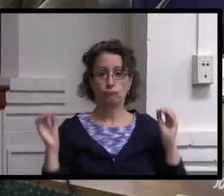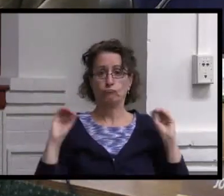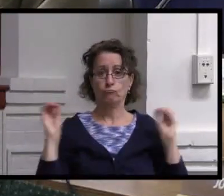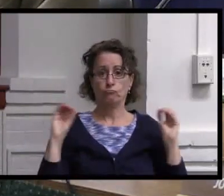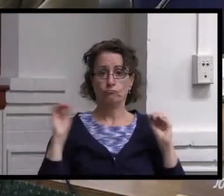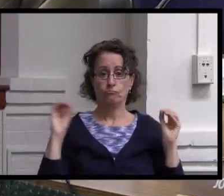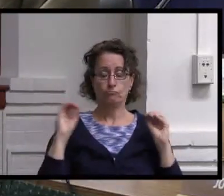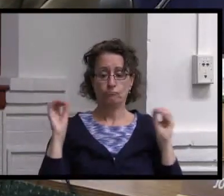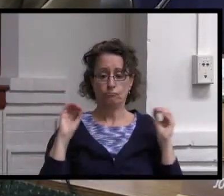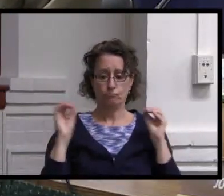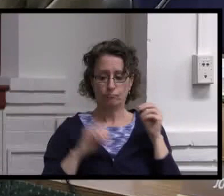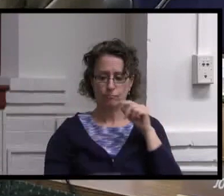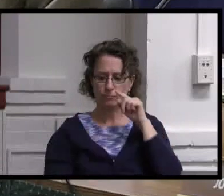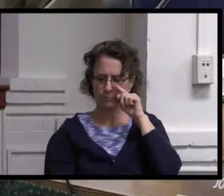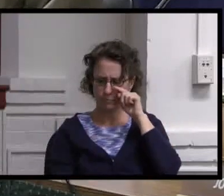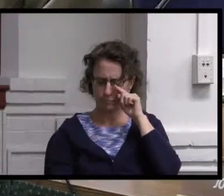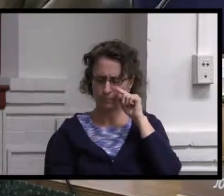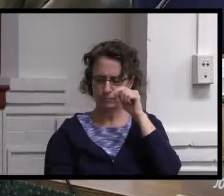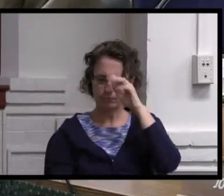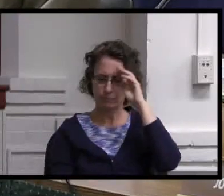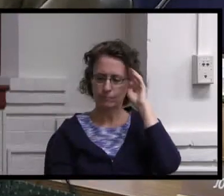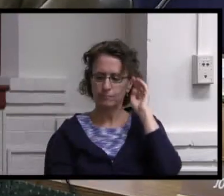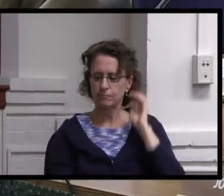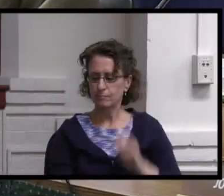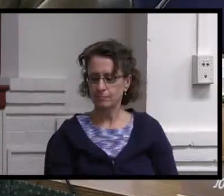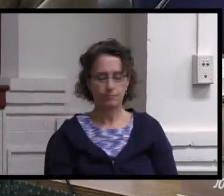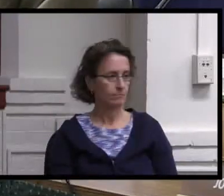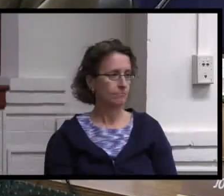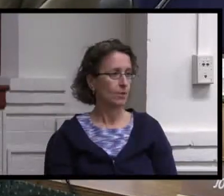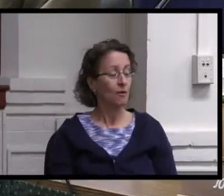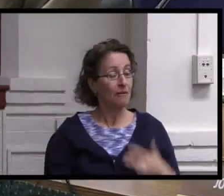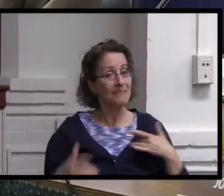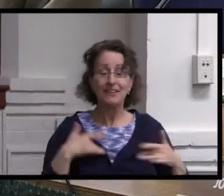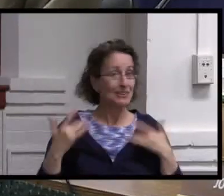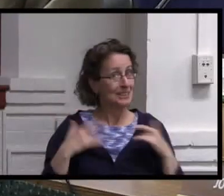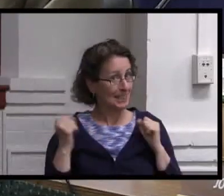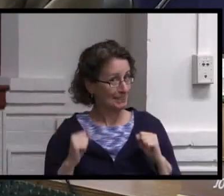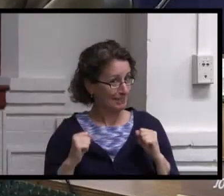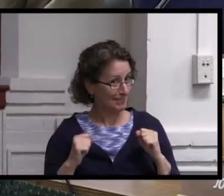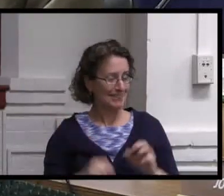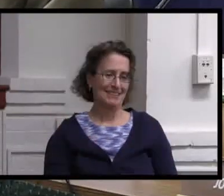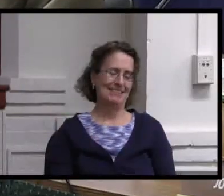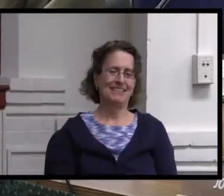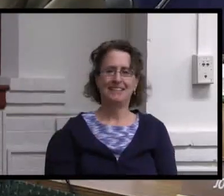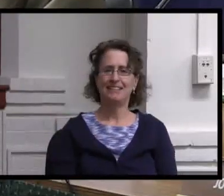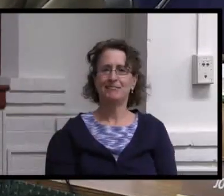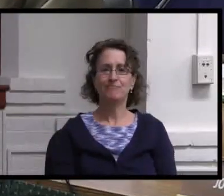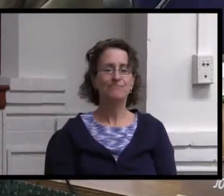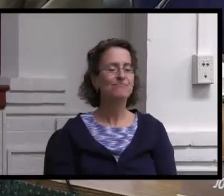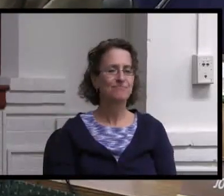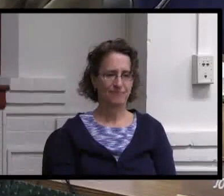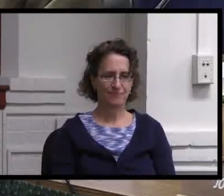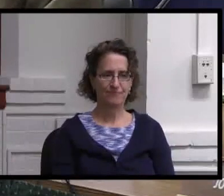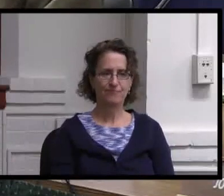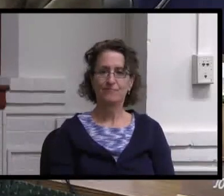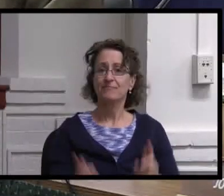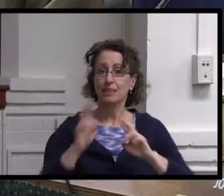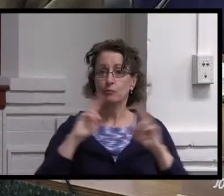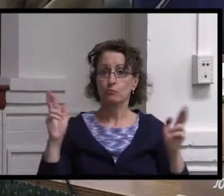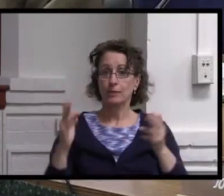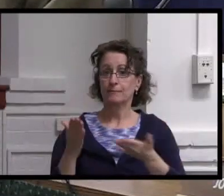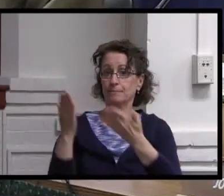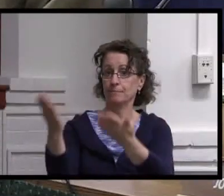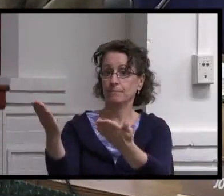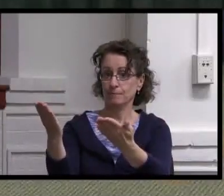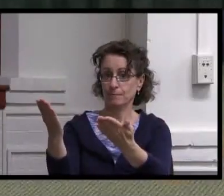No. Very exciting topic. So I guess we're ready to entertain a motion.